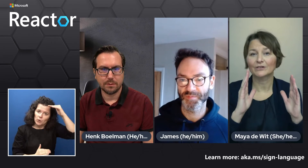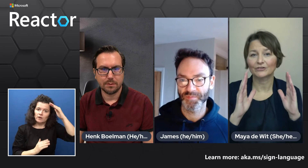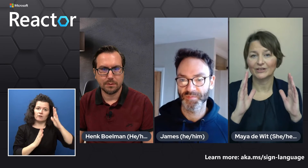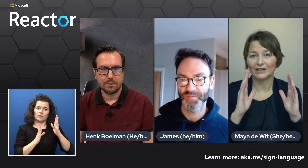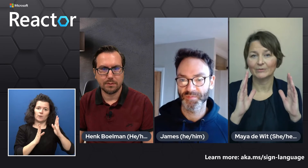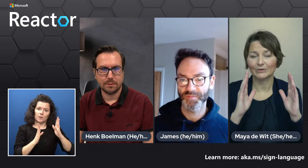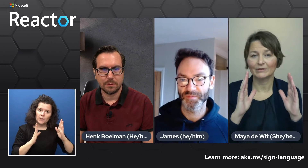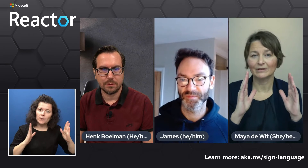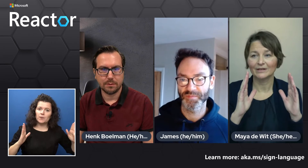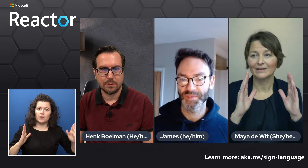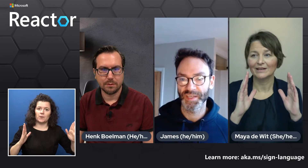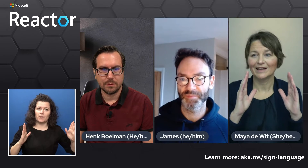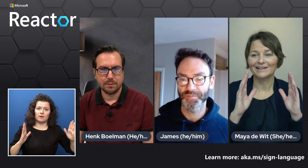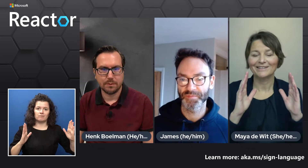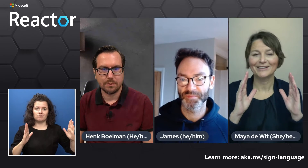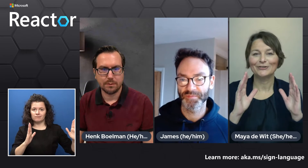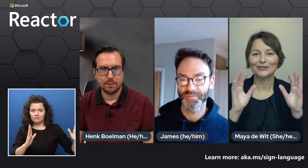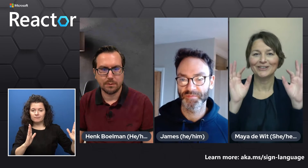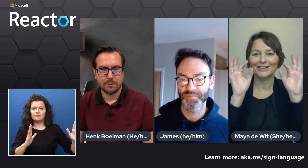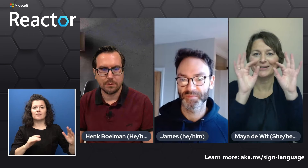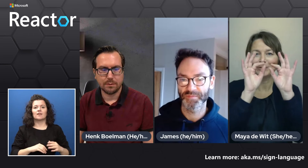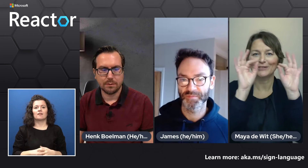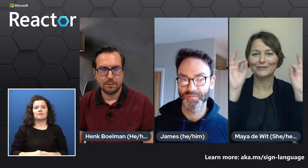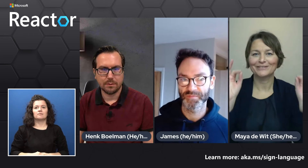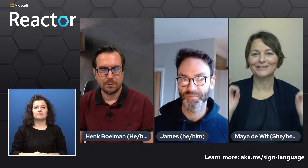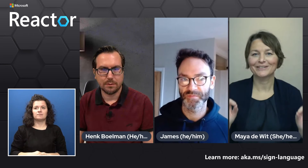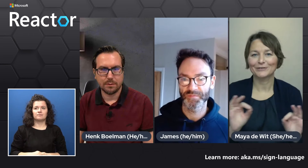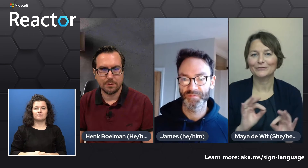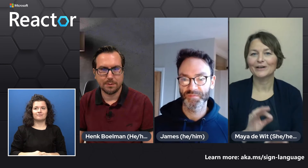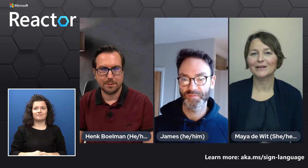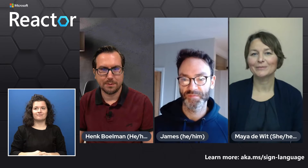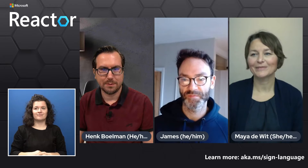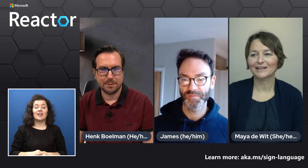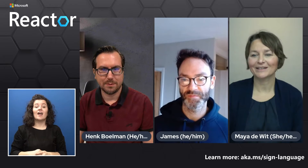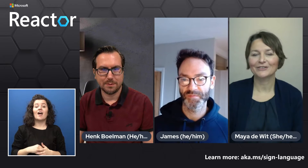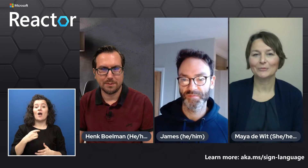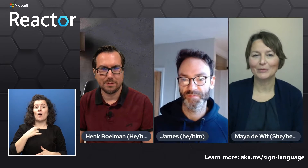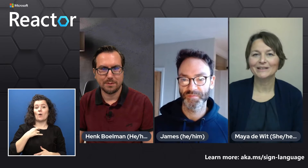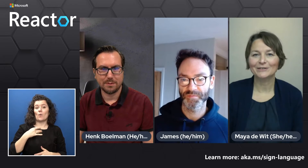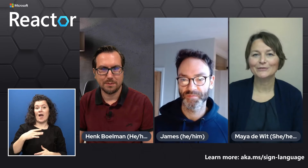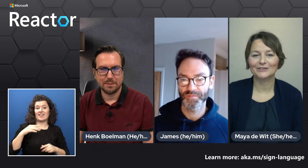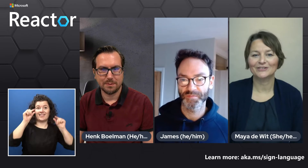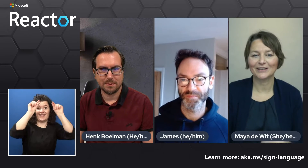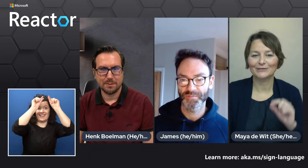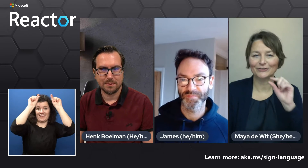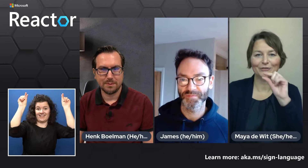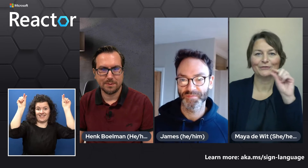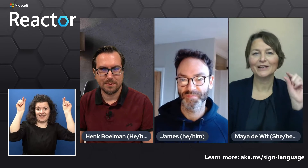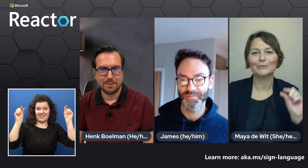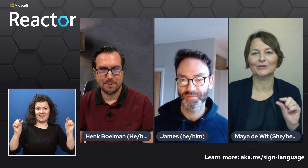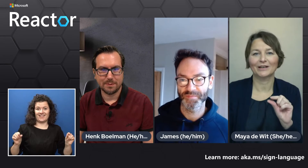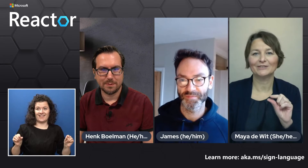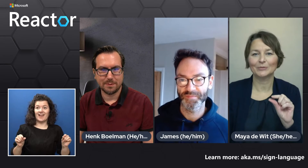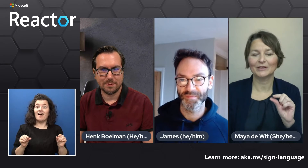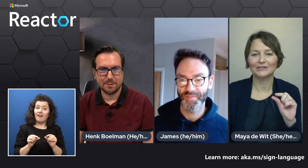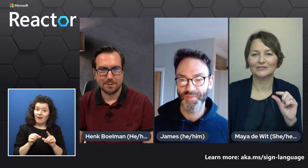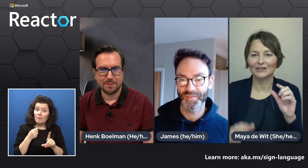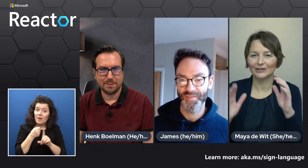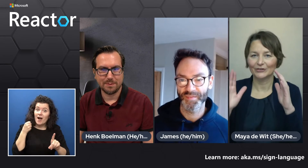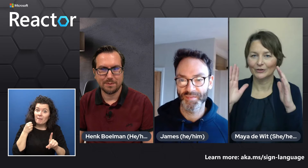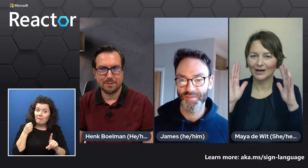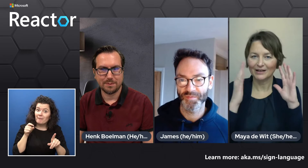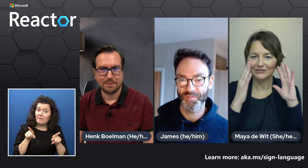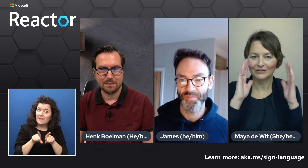even understandable. And the interesting thing with the frame, there's a big difference if there's a frame or not,